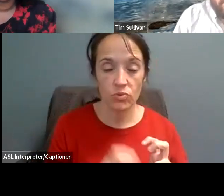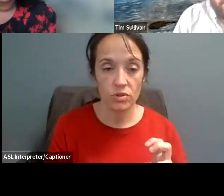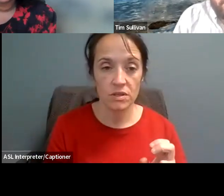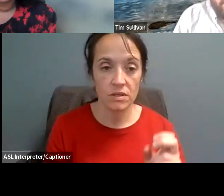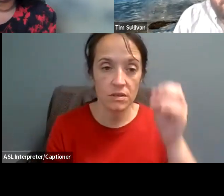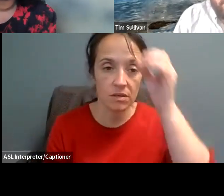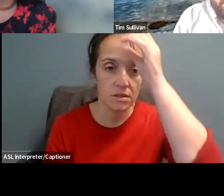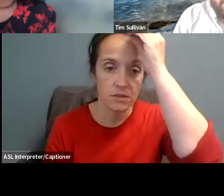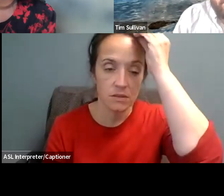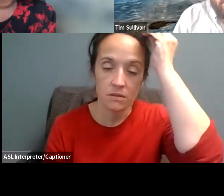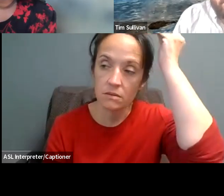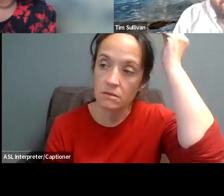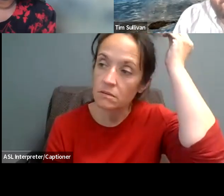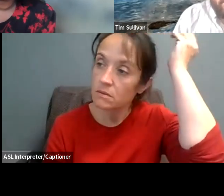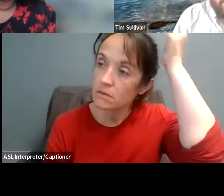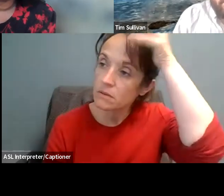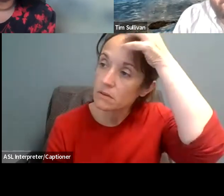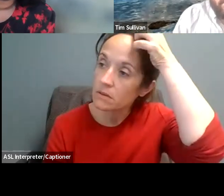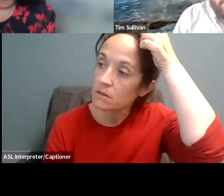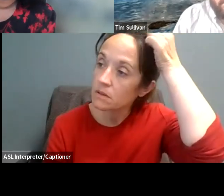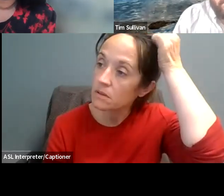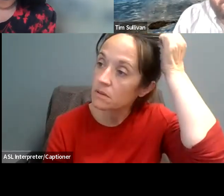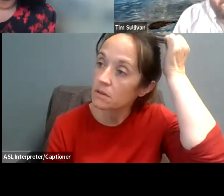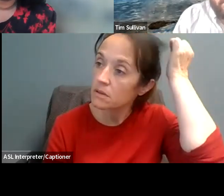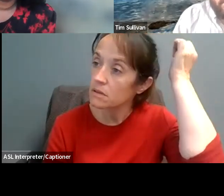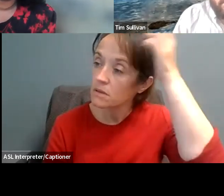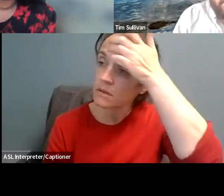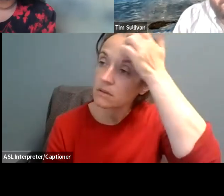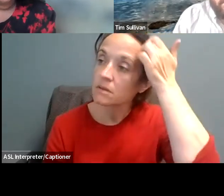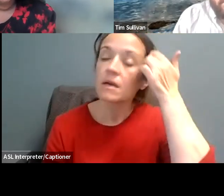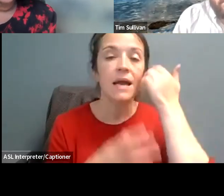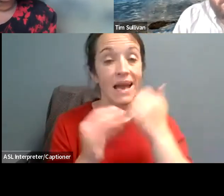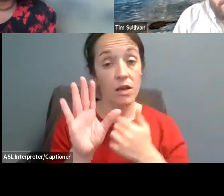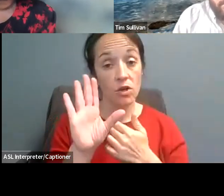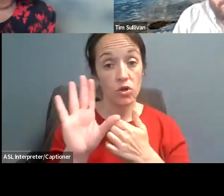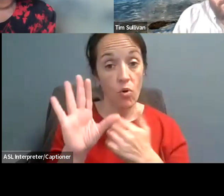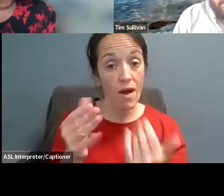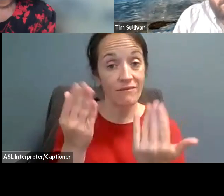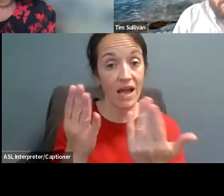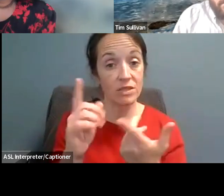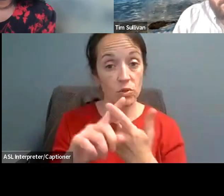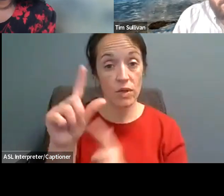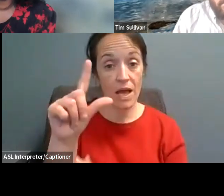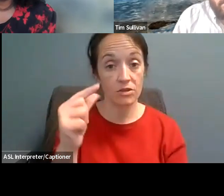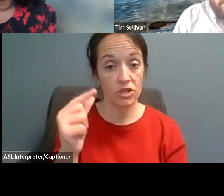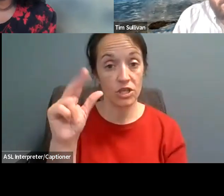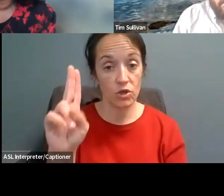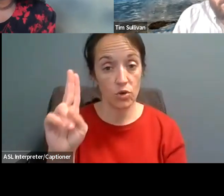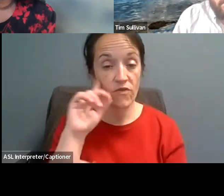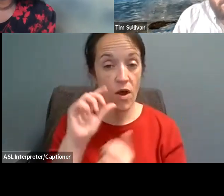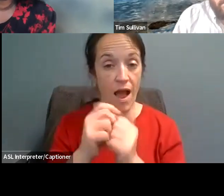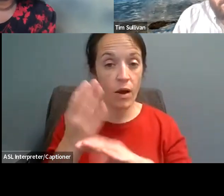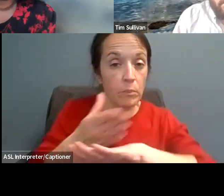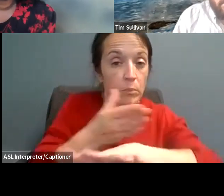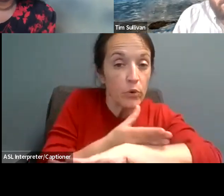you're offering to the LGUs to highlight more instances of the collaboration. We know that is happening. So yes, please continue